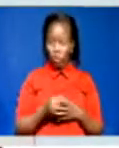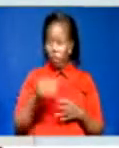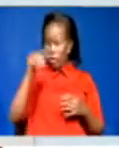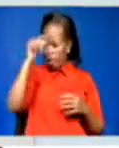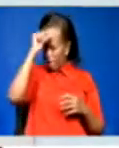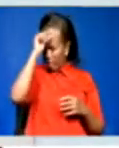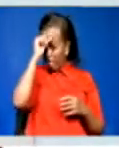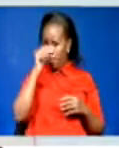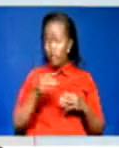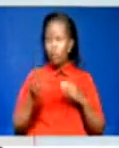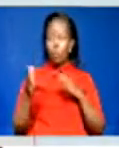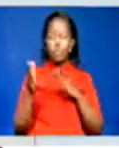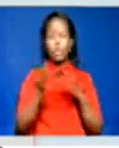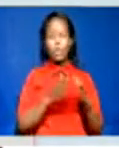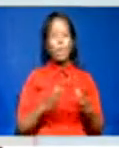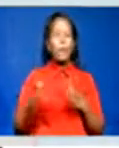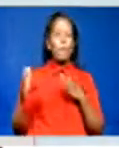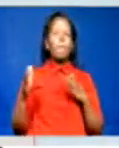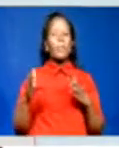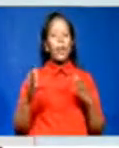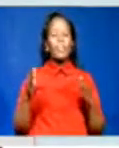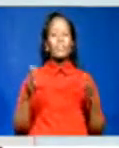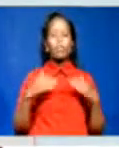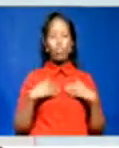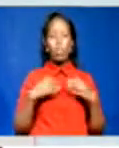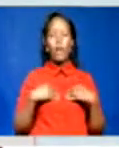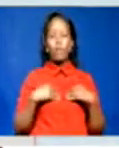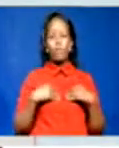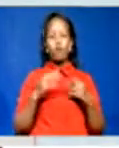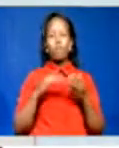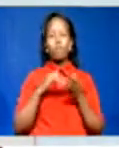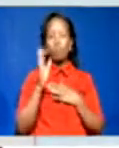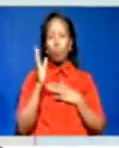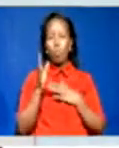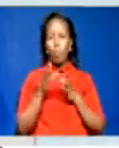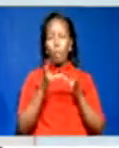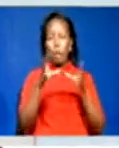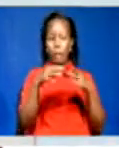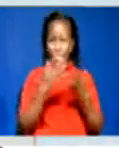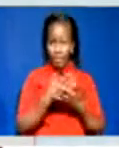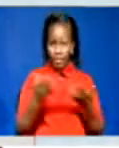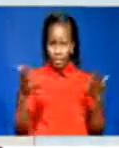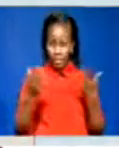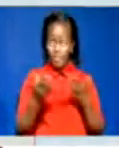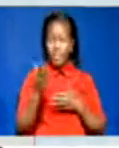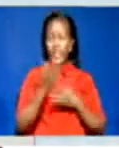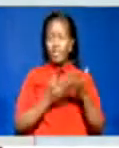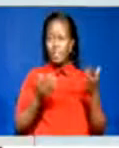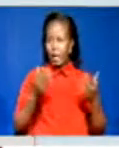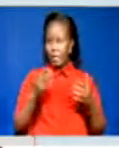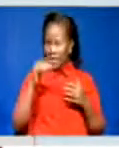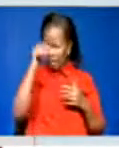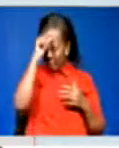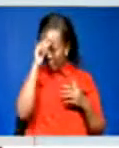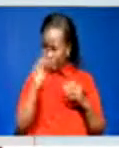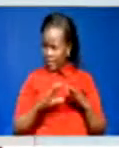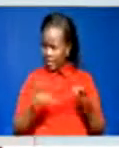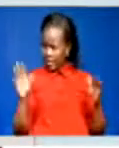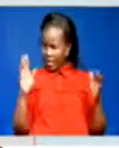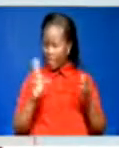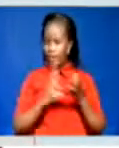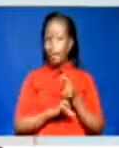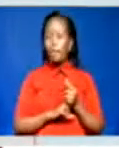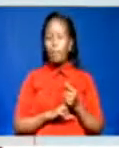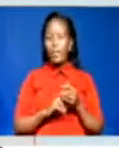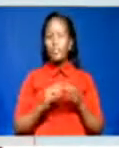planning to provide those parastatal pieces of property. Some of them are very prime government land, partner with developer, that's a good thing. But